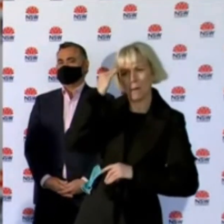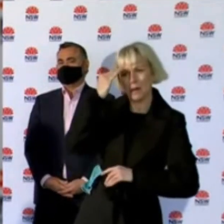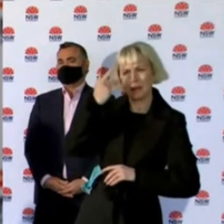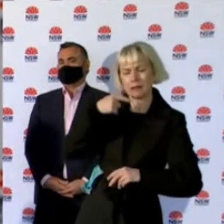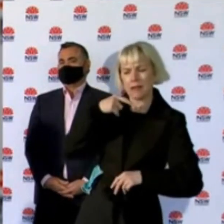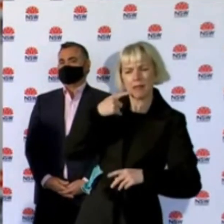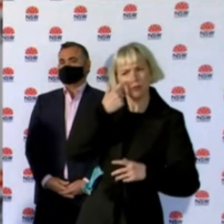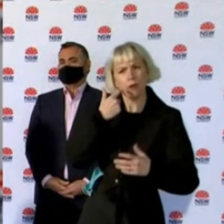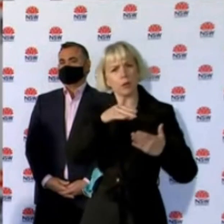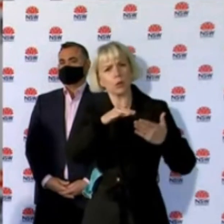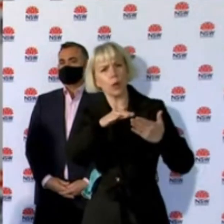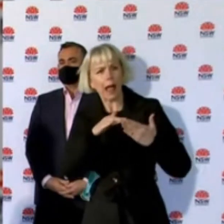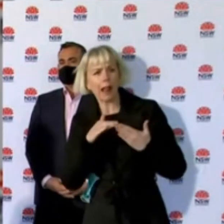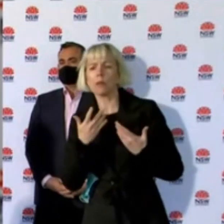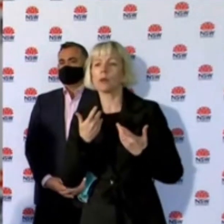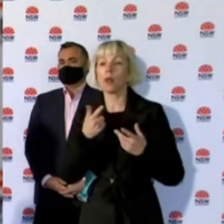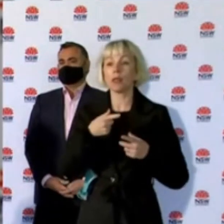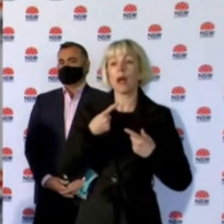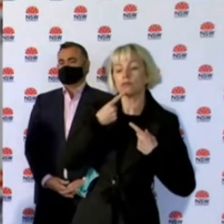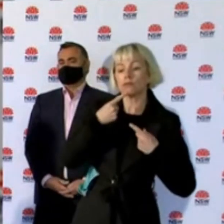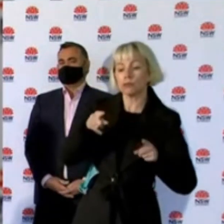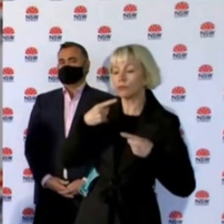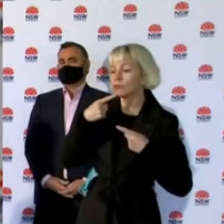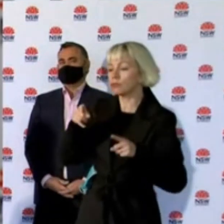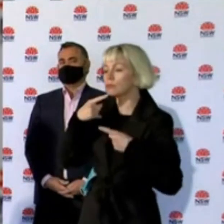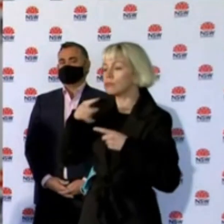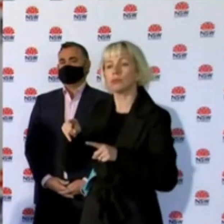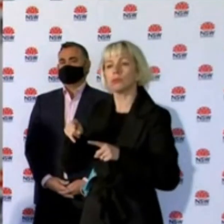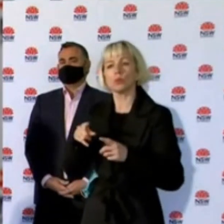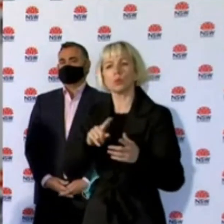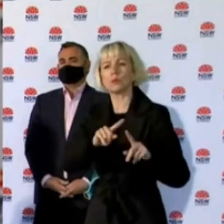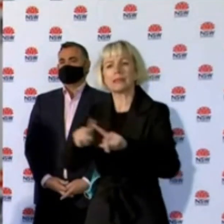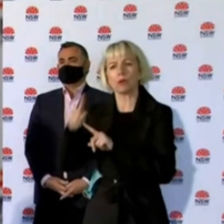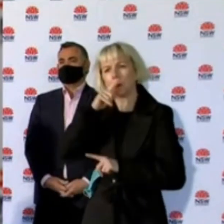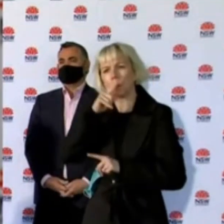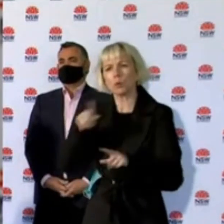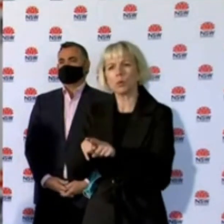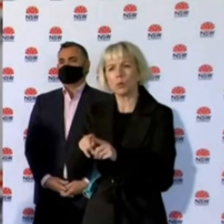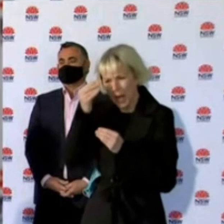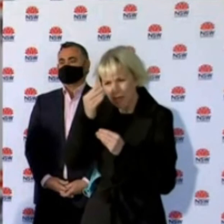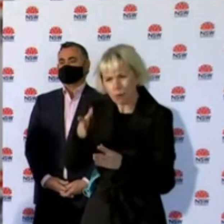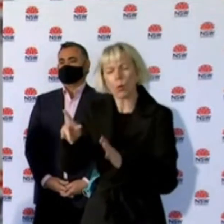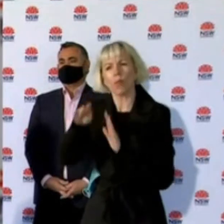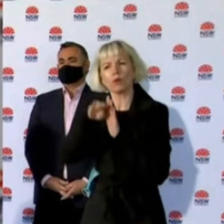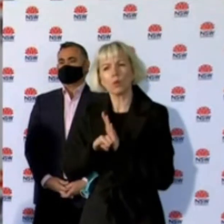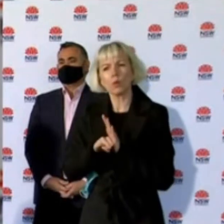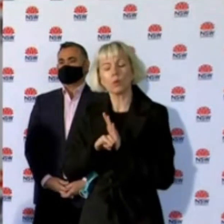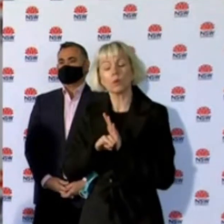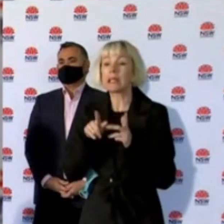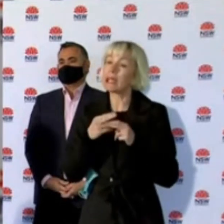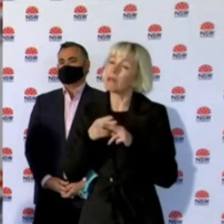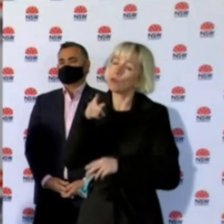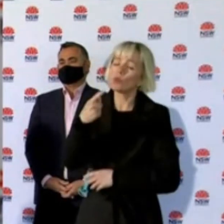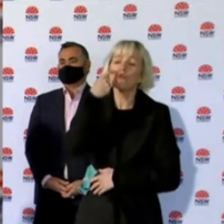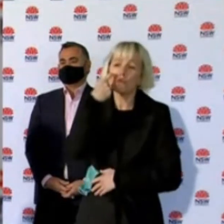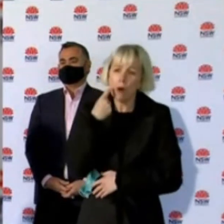providing information to local organisations and communities. But also know that you're not going to get in trouble if you're trying to do the right thing. You'll